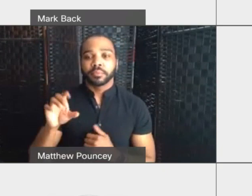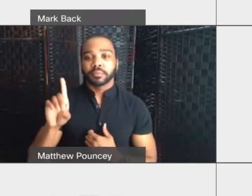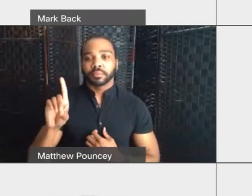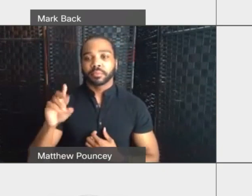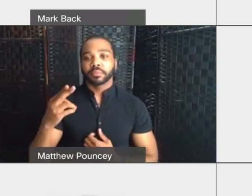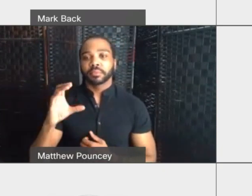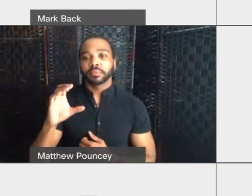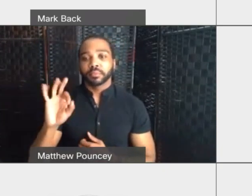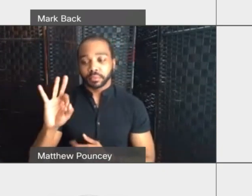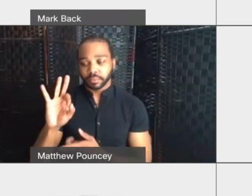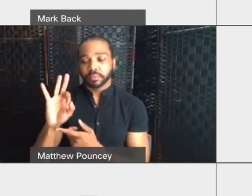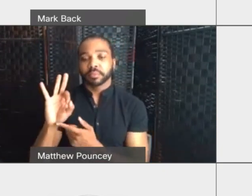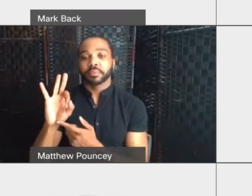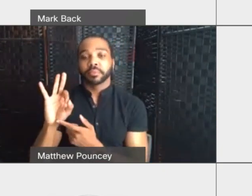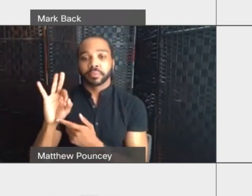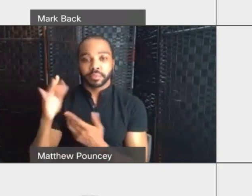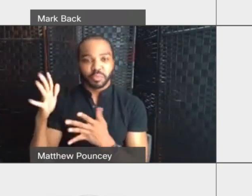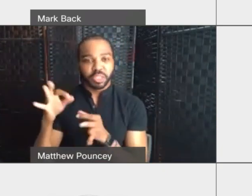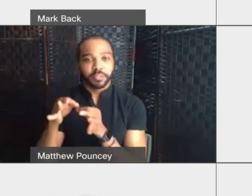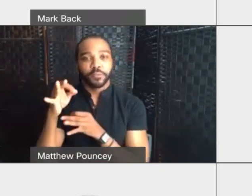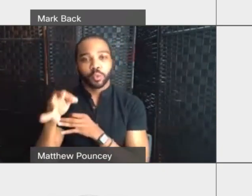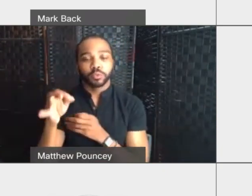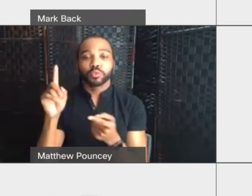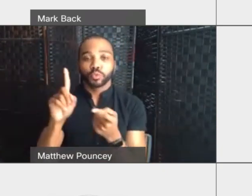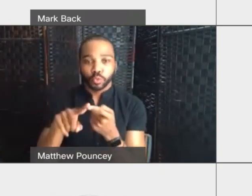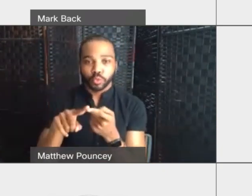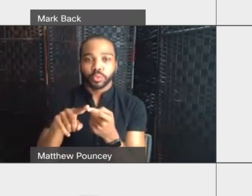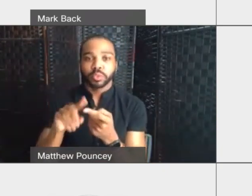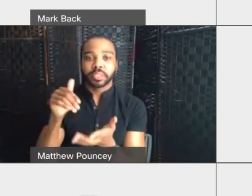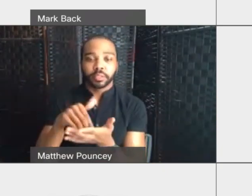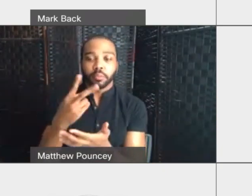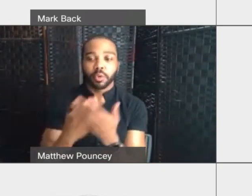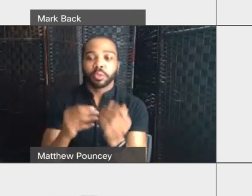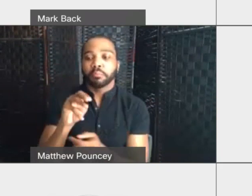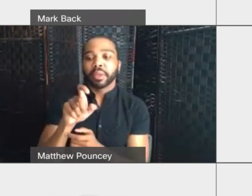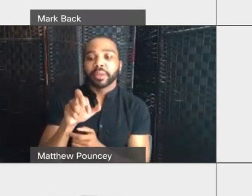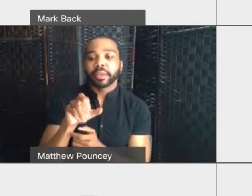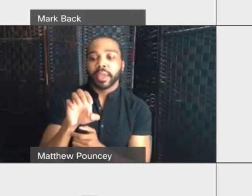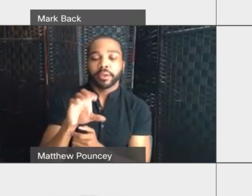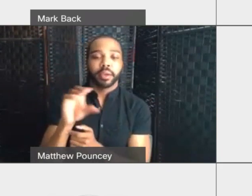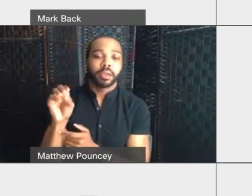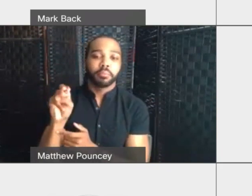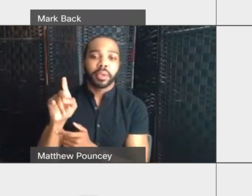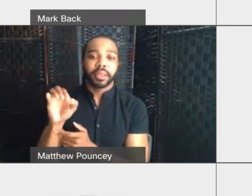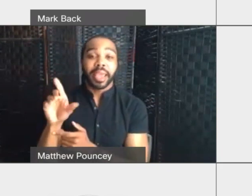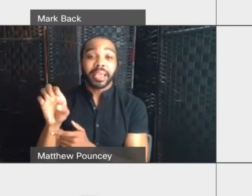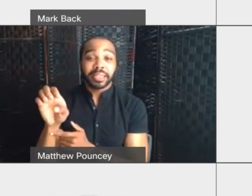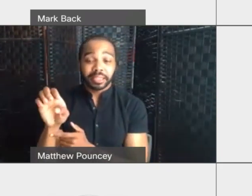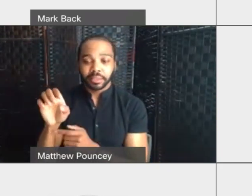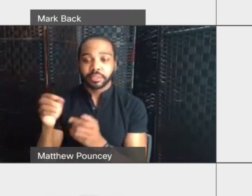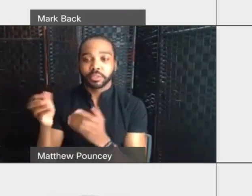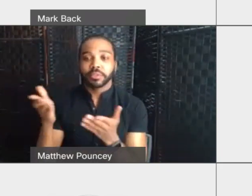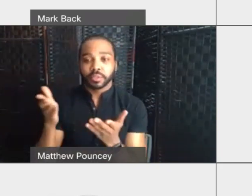DHCF has forwarded to the Centers for Medicare and Medicaid Services our